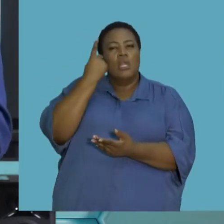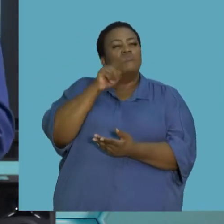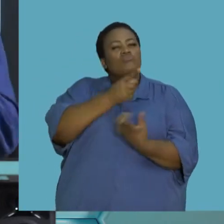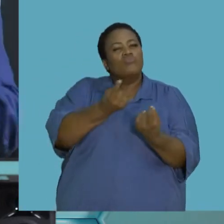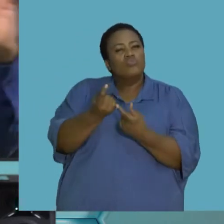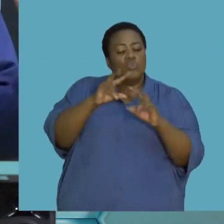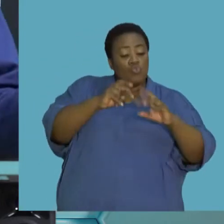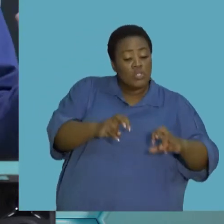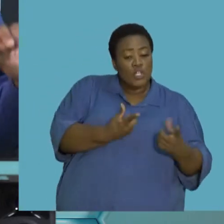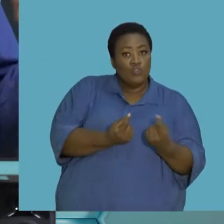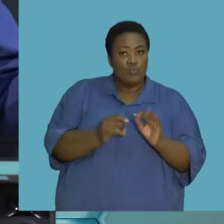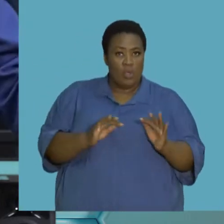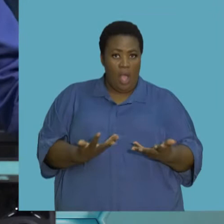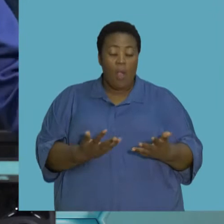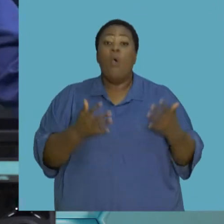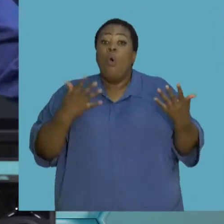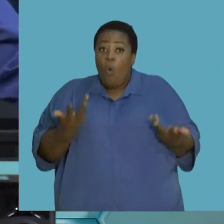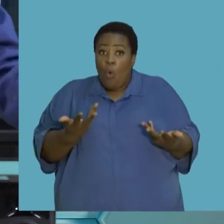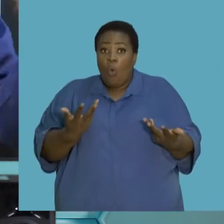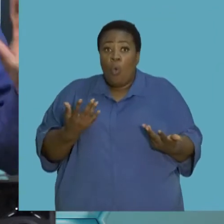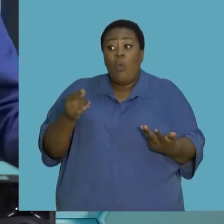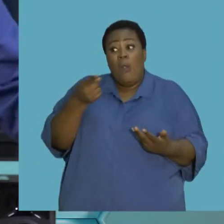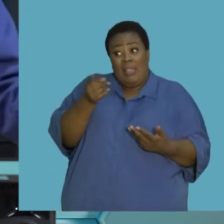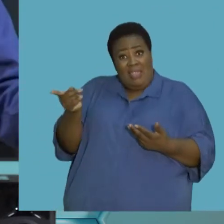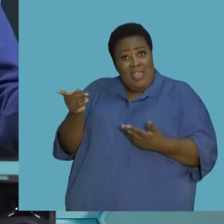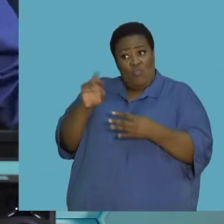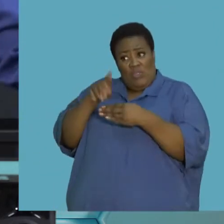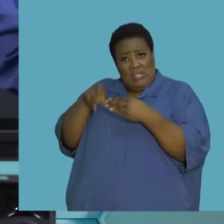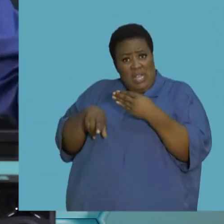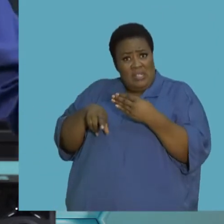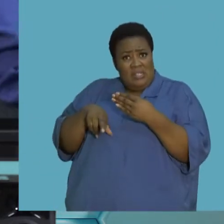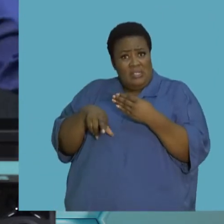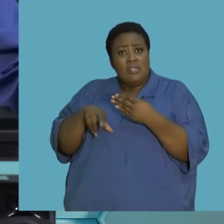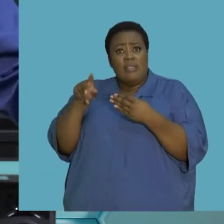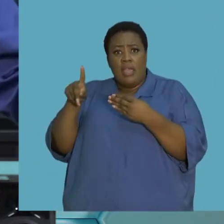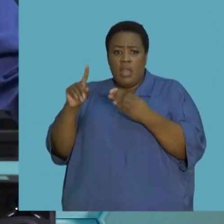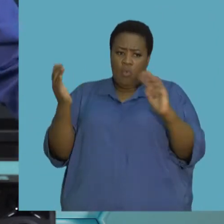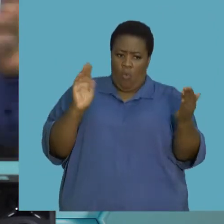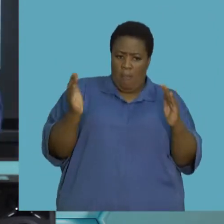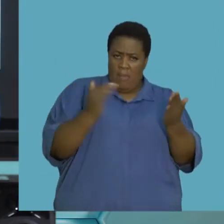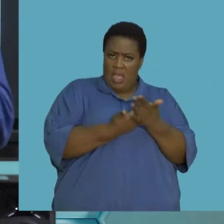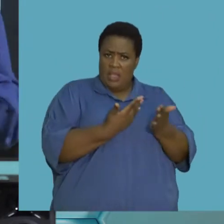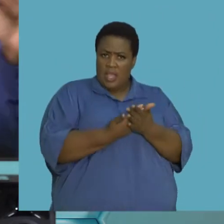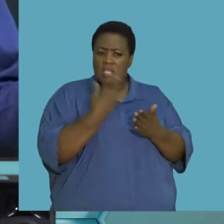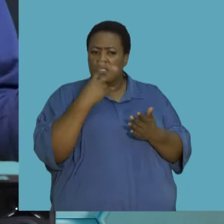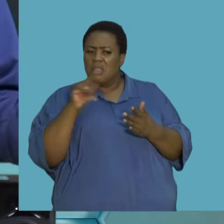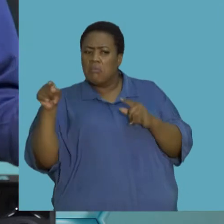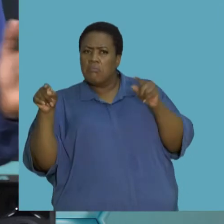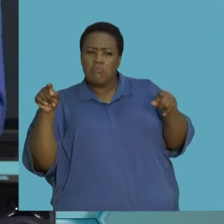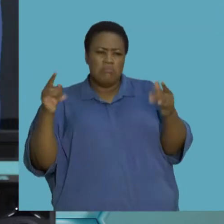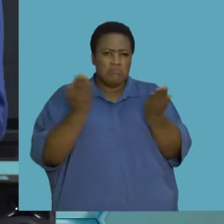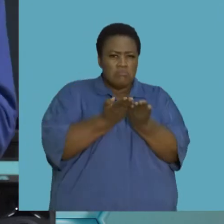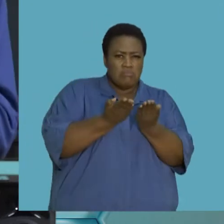did, or for them to be able to compare their results or their findings to yours to see if there is